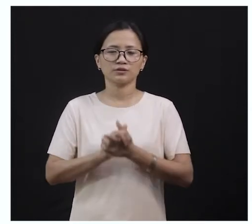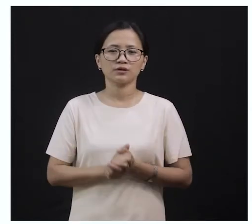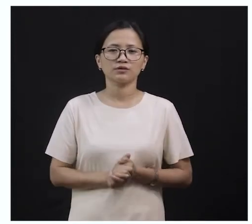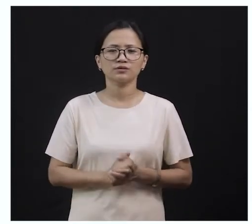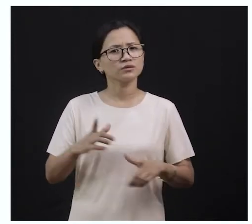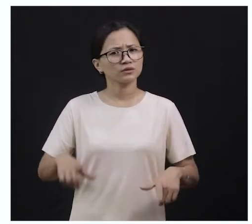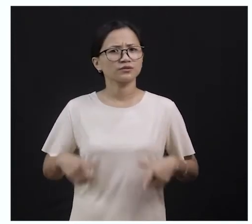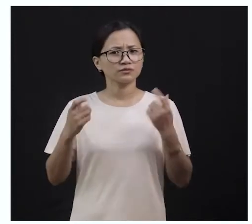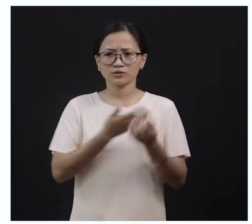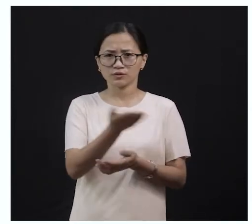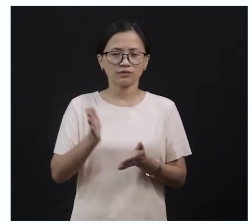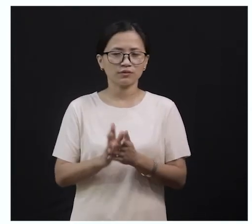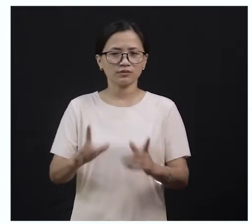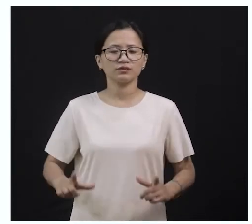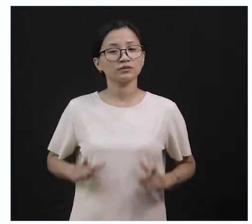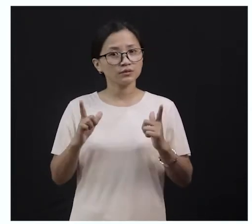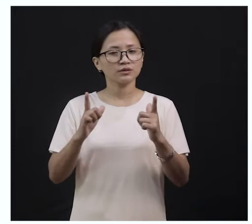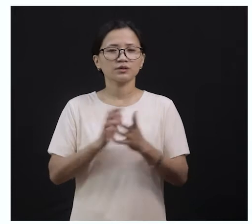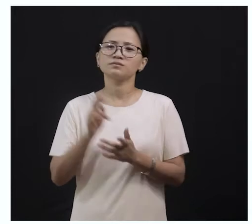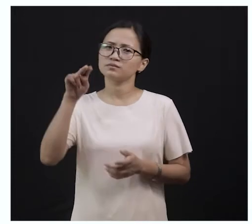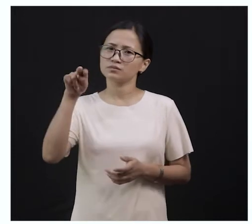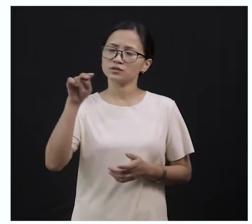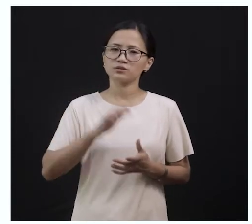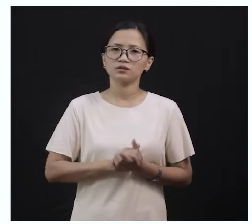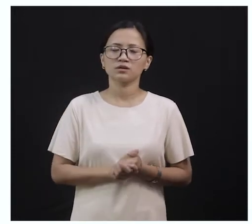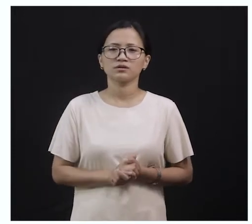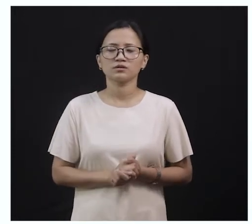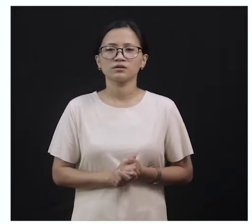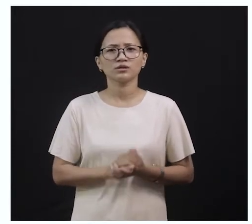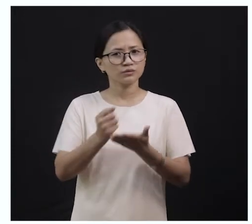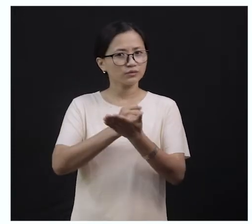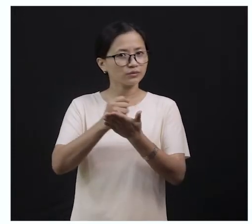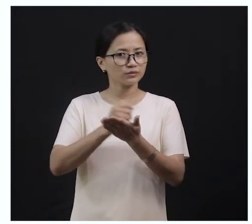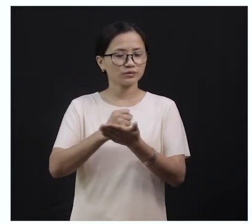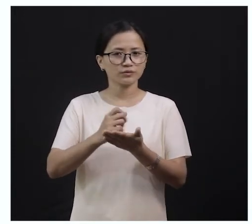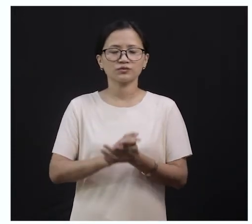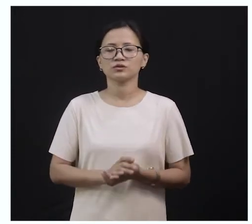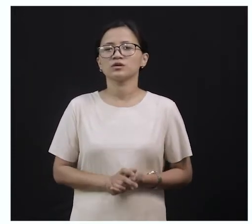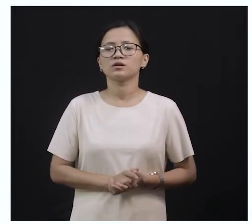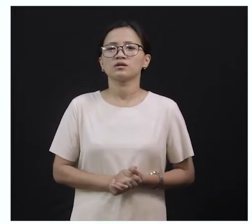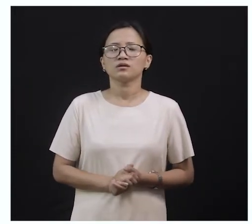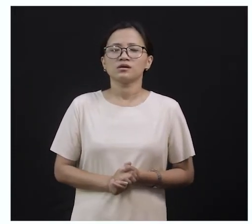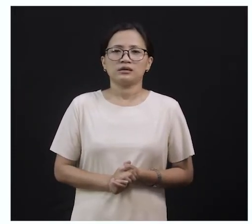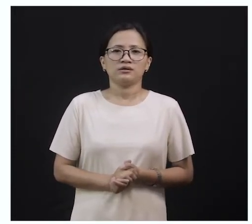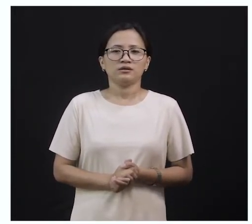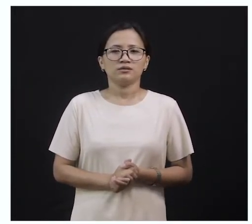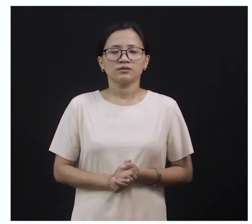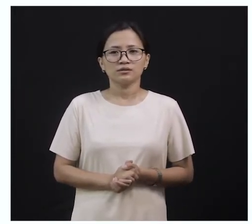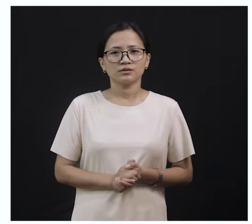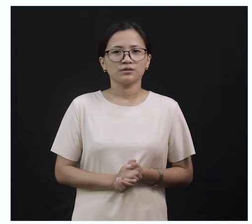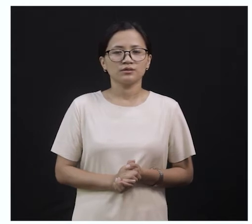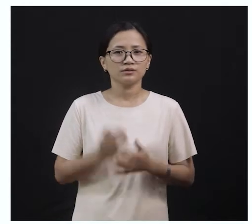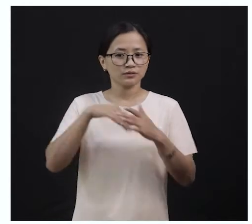live their life and to thrive. That means to try, right? To try to live and in order